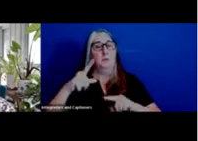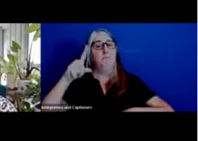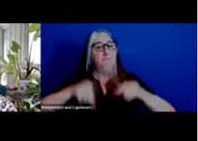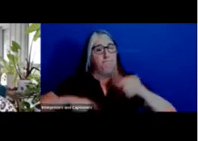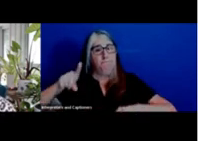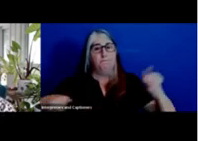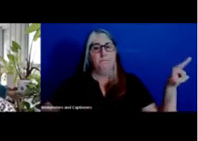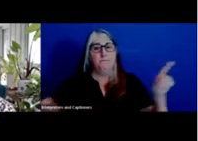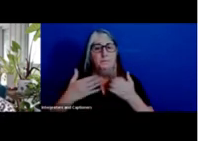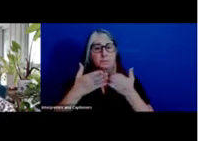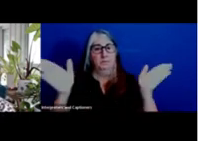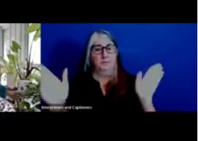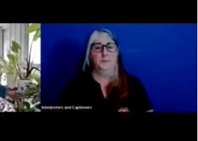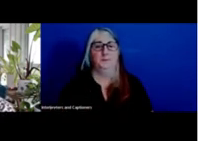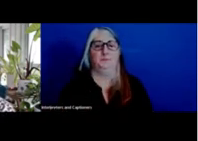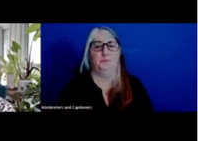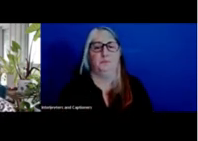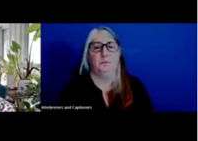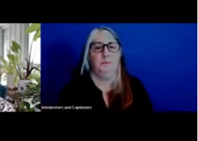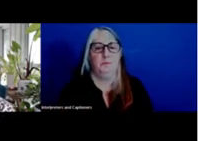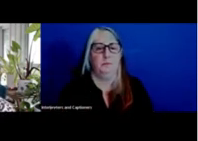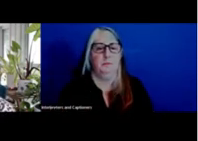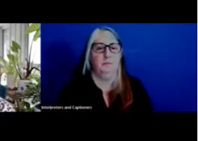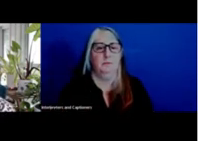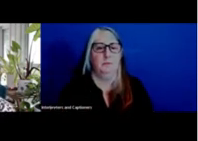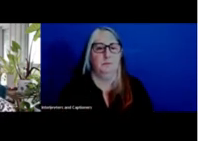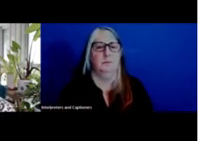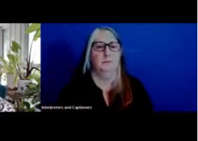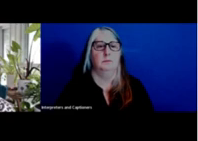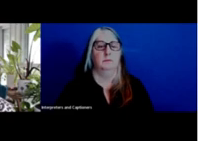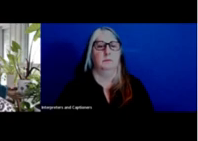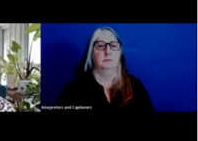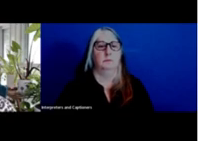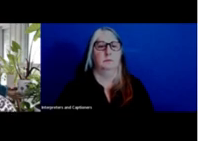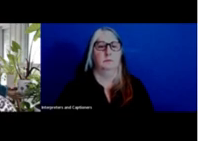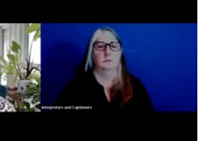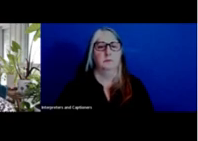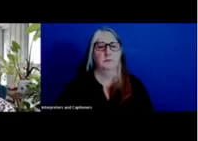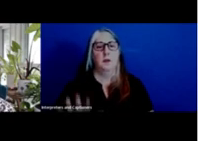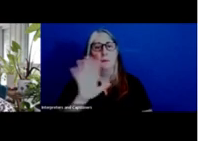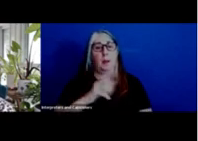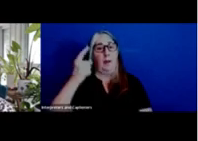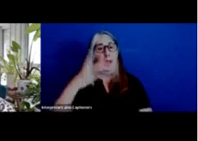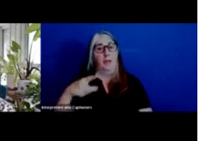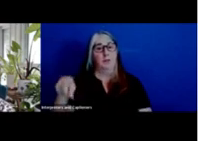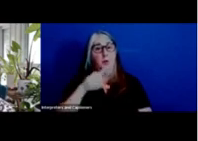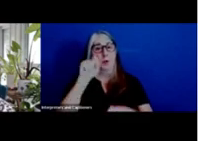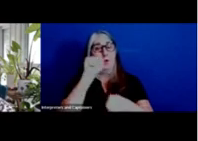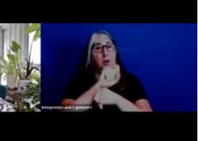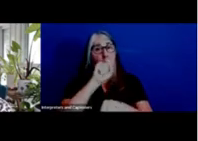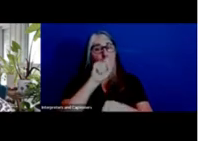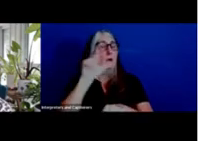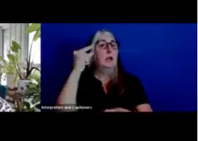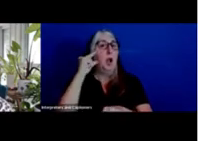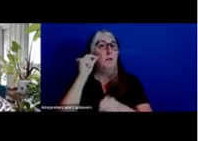the different categories that we have offered up, including about almost half of you are government employees.